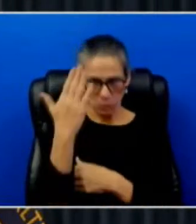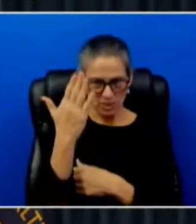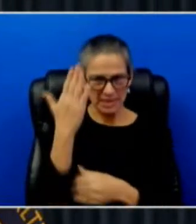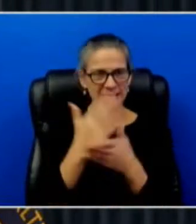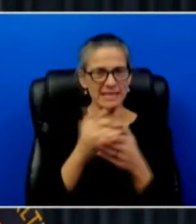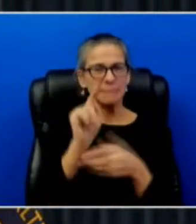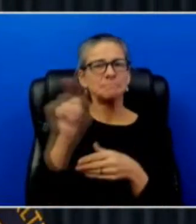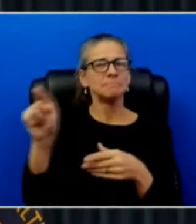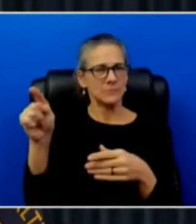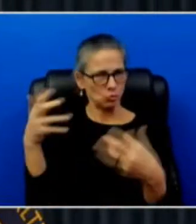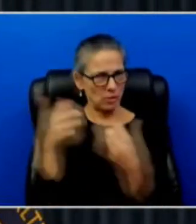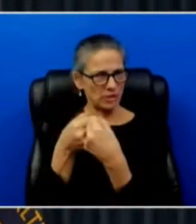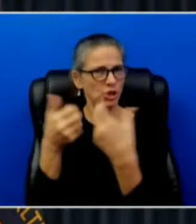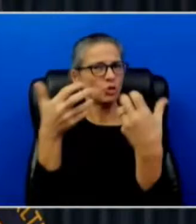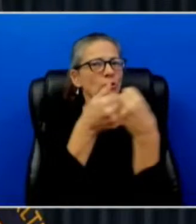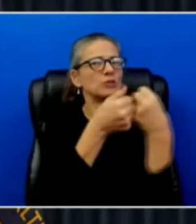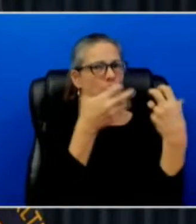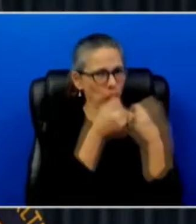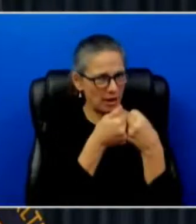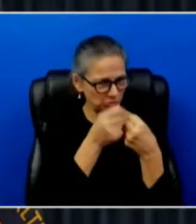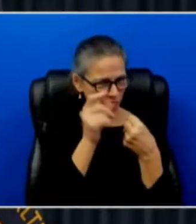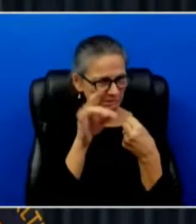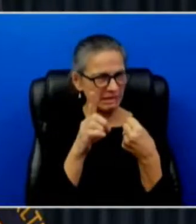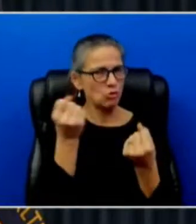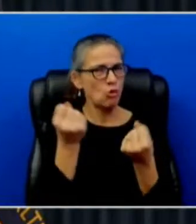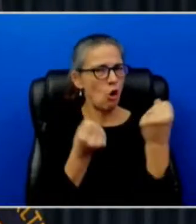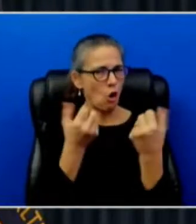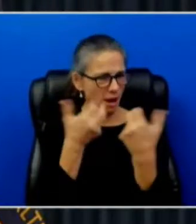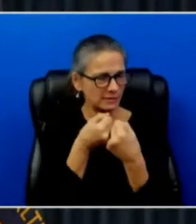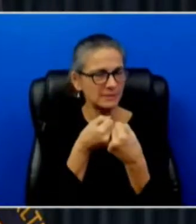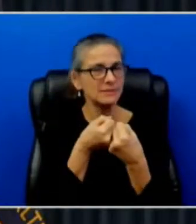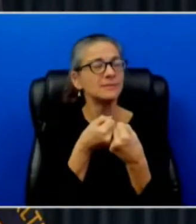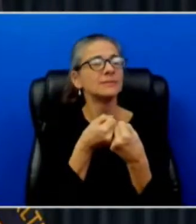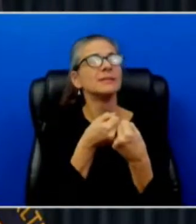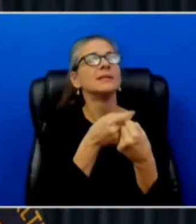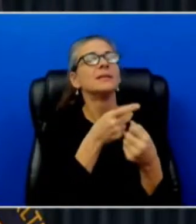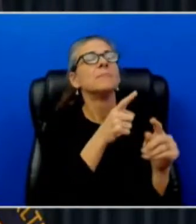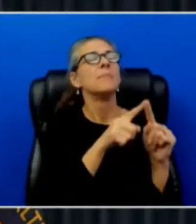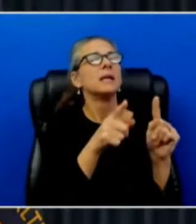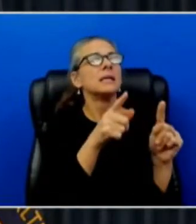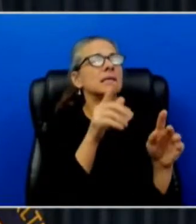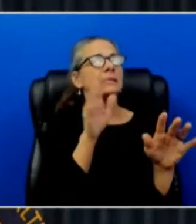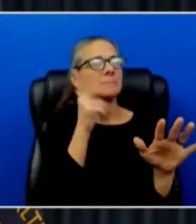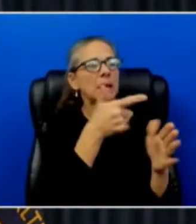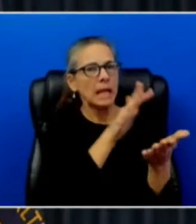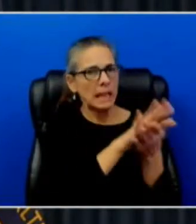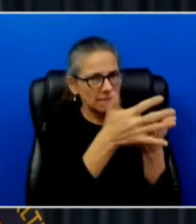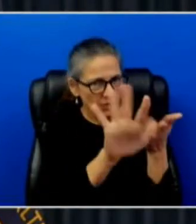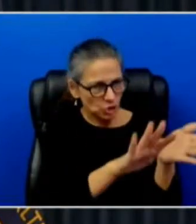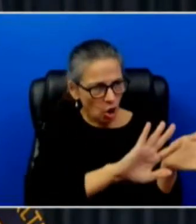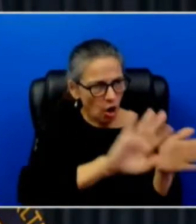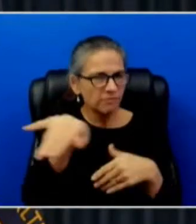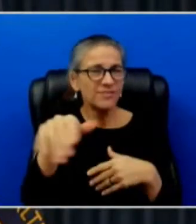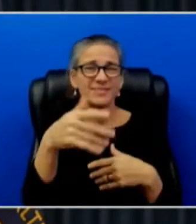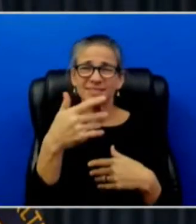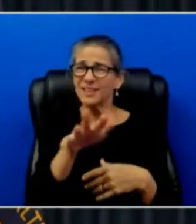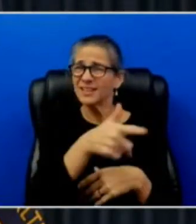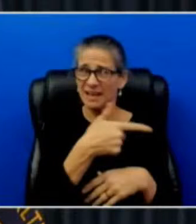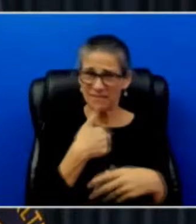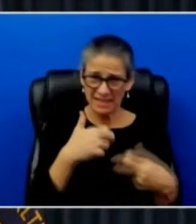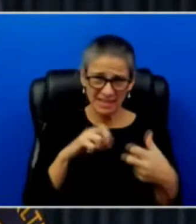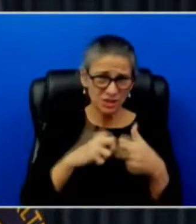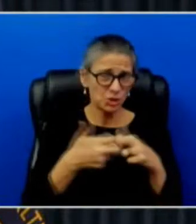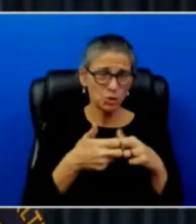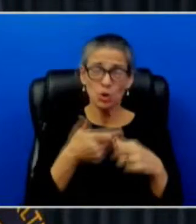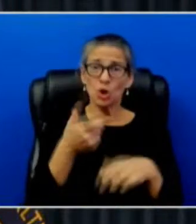We believe they are now all open, but this has been an ongoing issue, whether it's trucks jackknifing or people